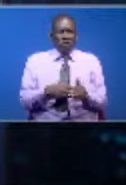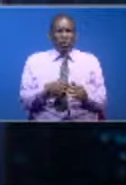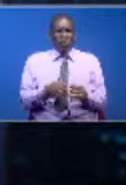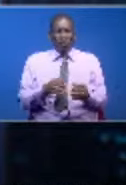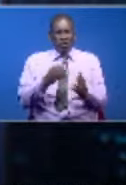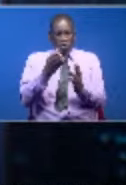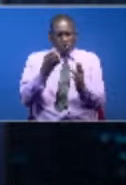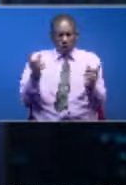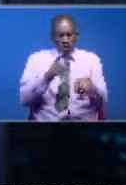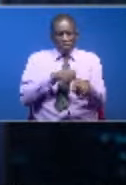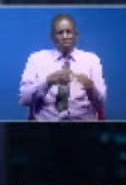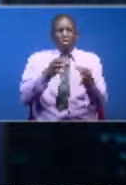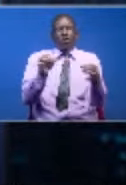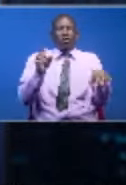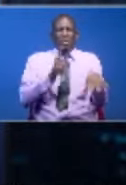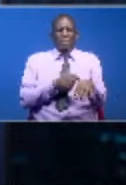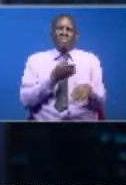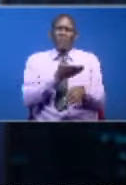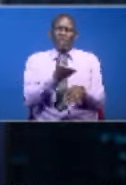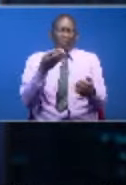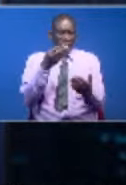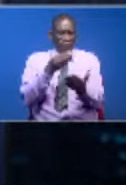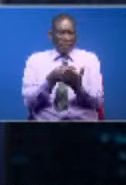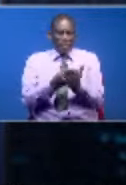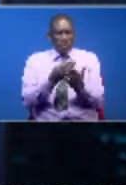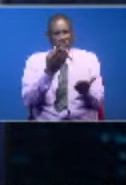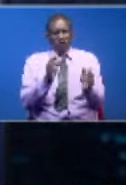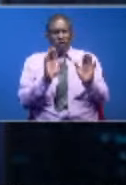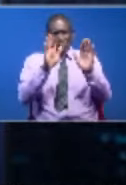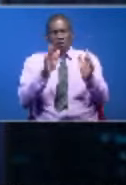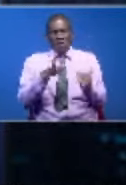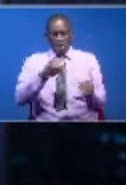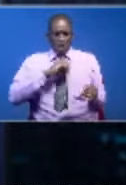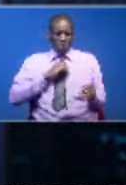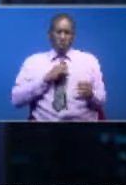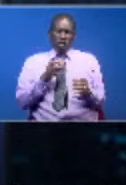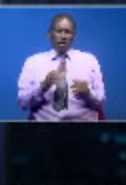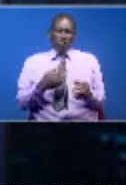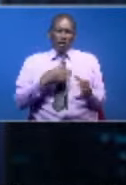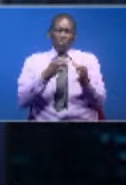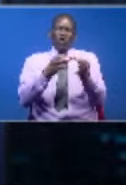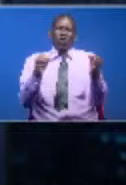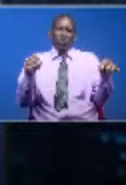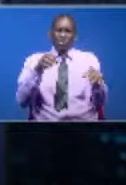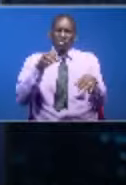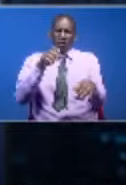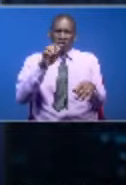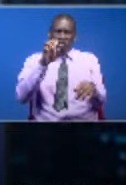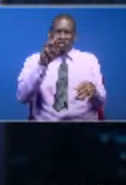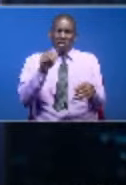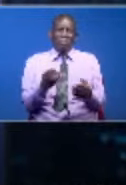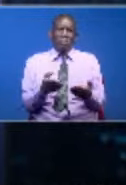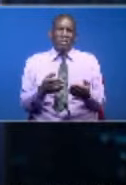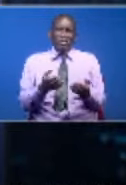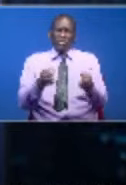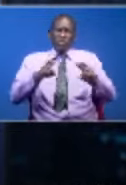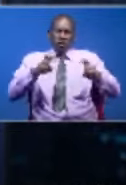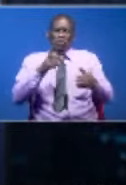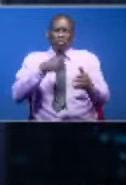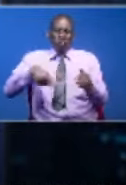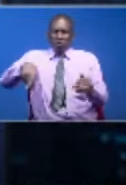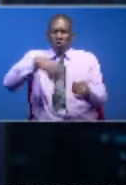term, they are financially viable on their own if we take a long-term view. We need to look at what we're doing